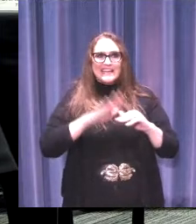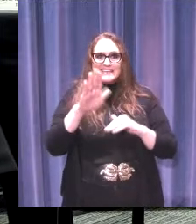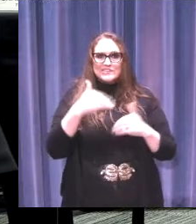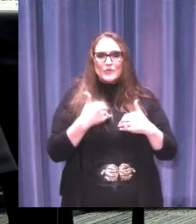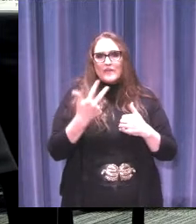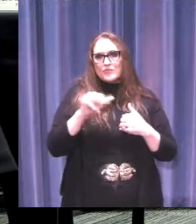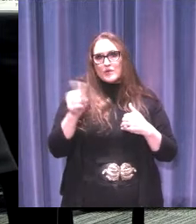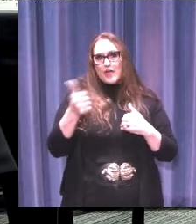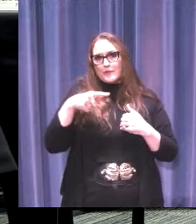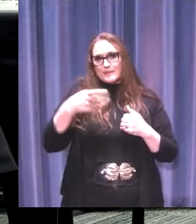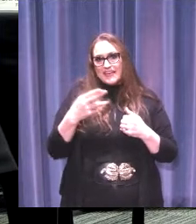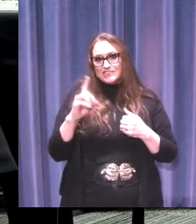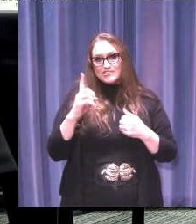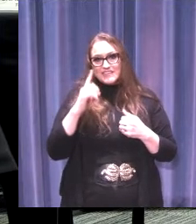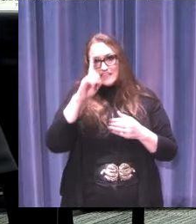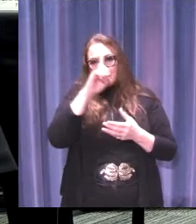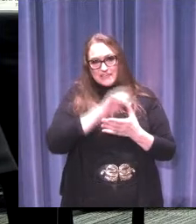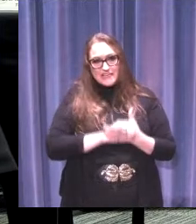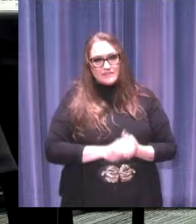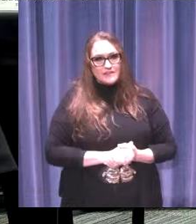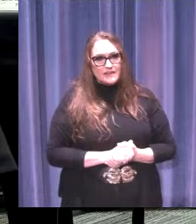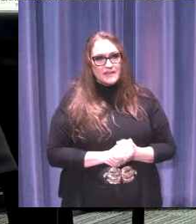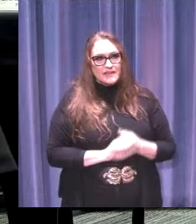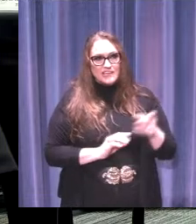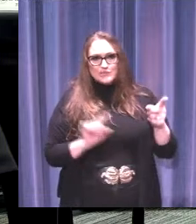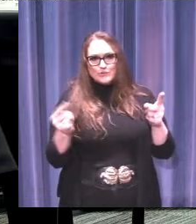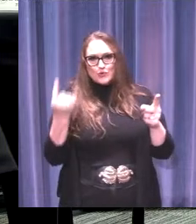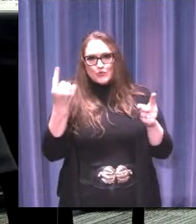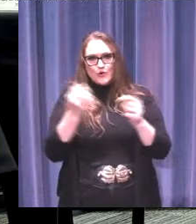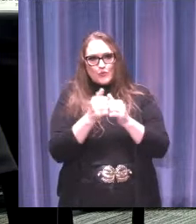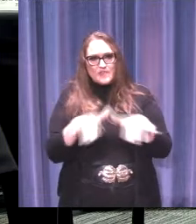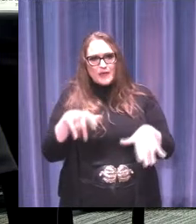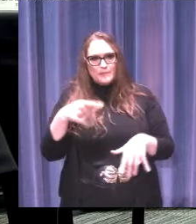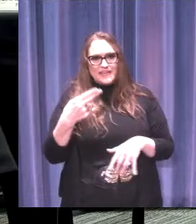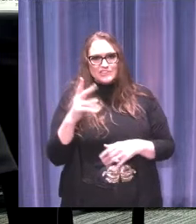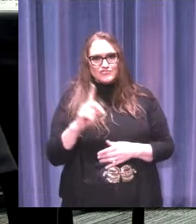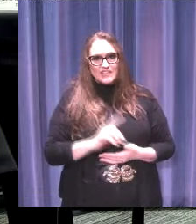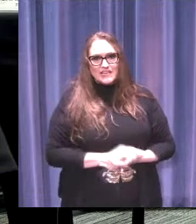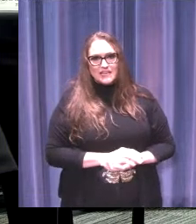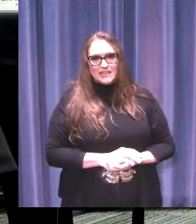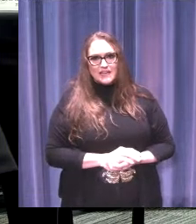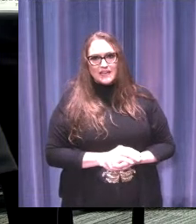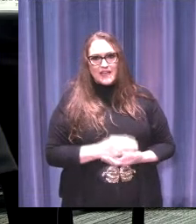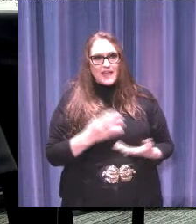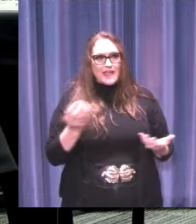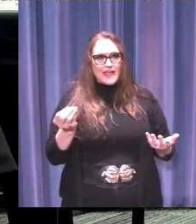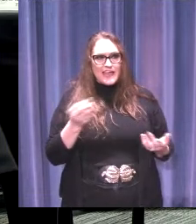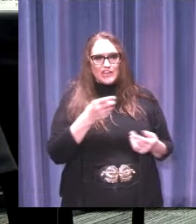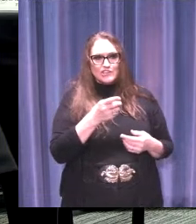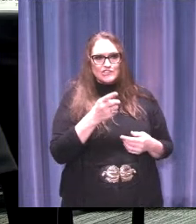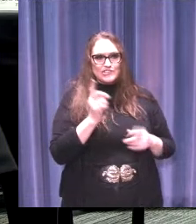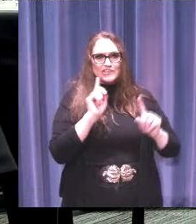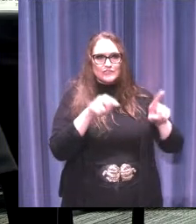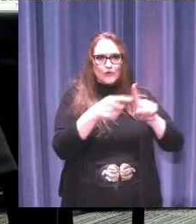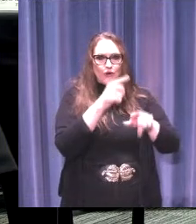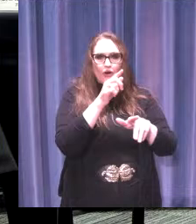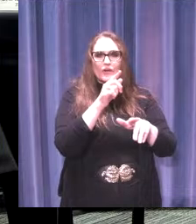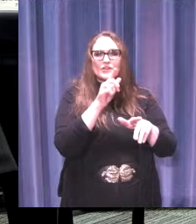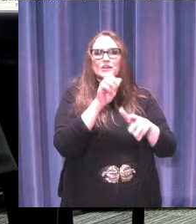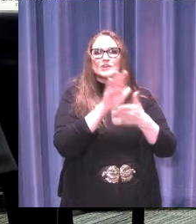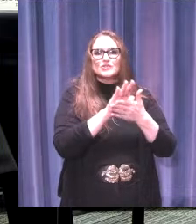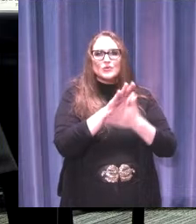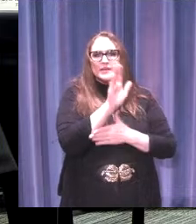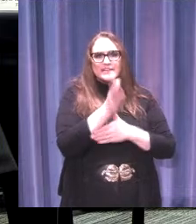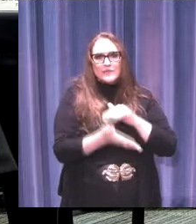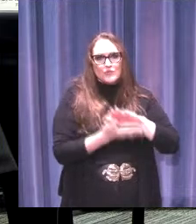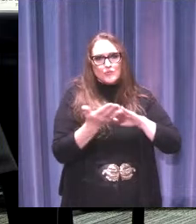3 other PhDs, I believe, and she was the only one without the PhD. And she's gone to school. She's never